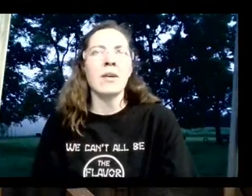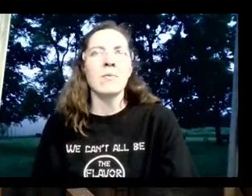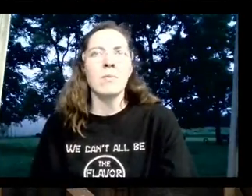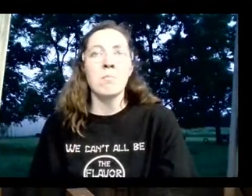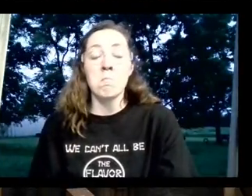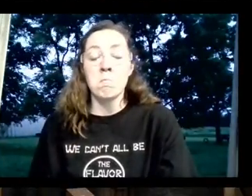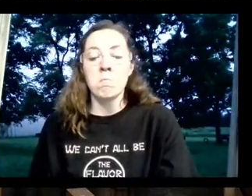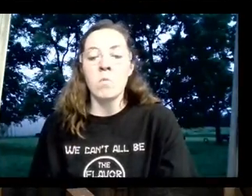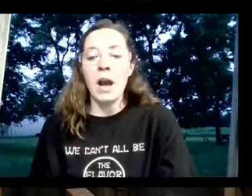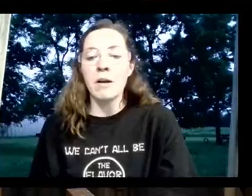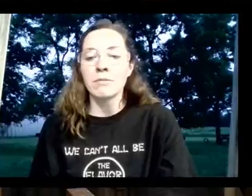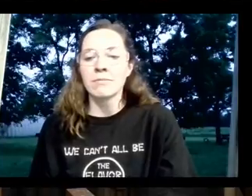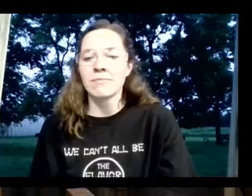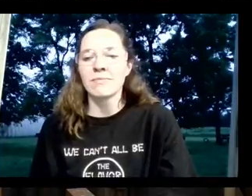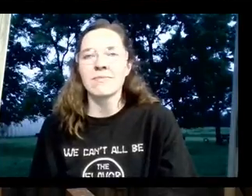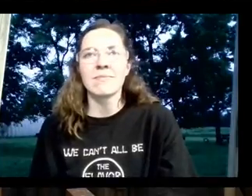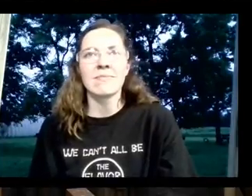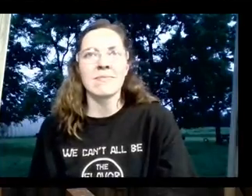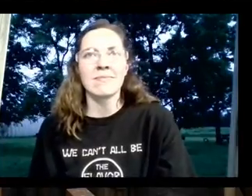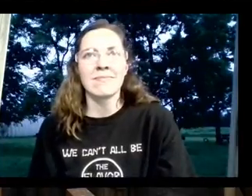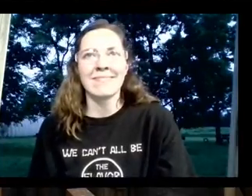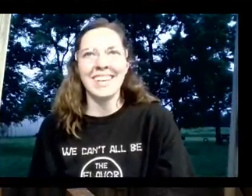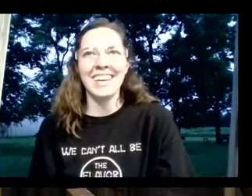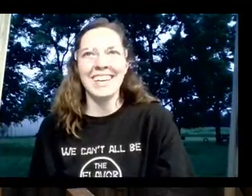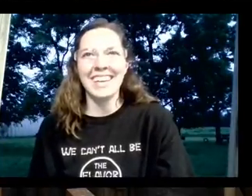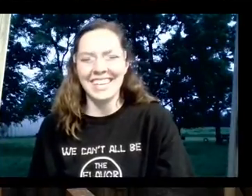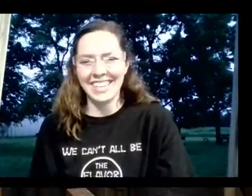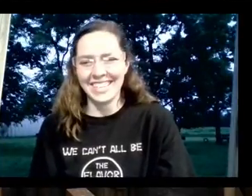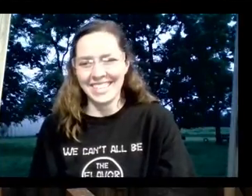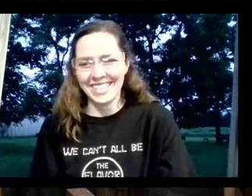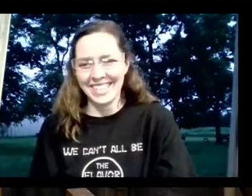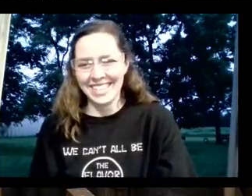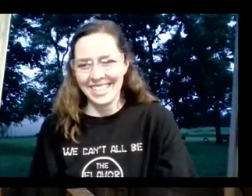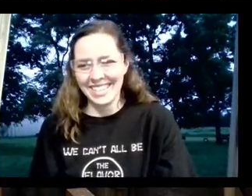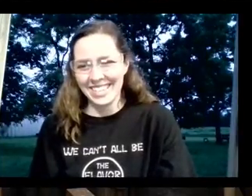okay. He mentioned it in his last stream. Wow. Waiting on you, Tim.